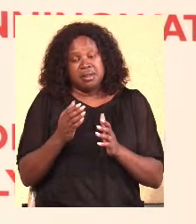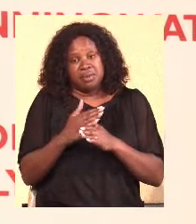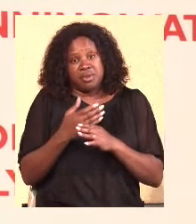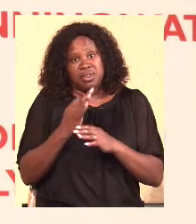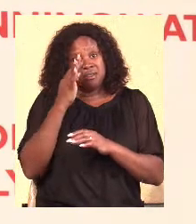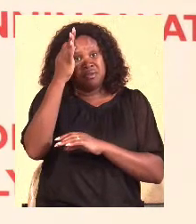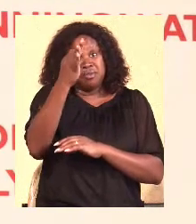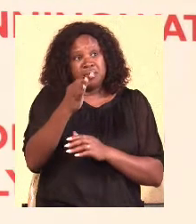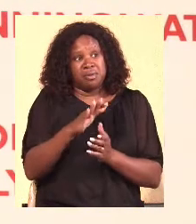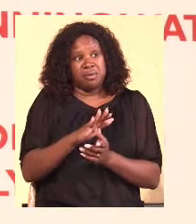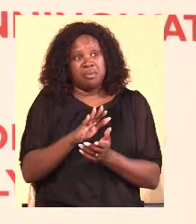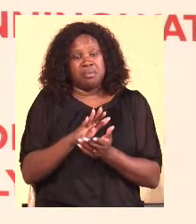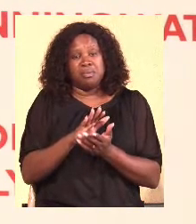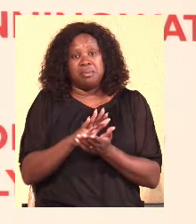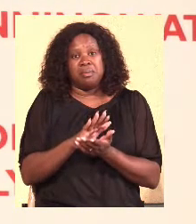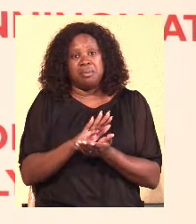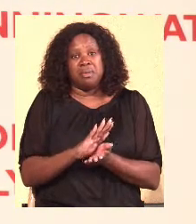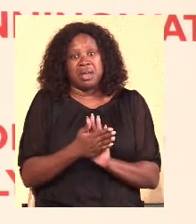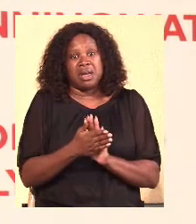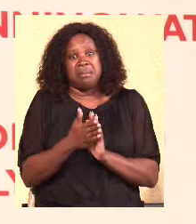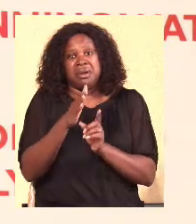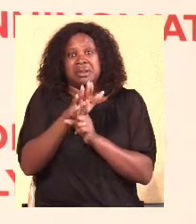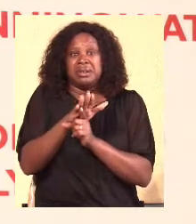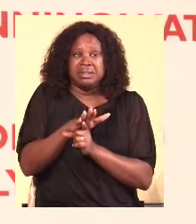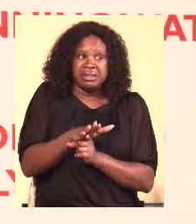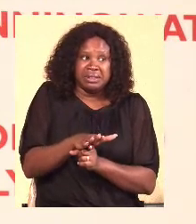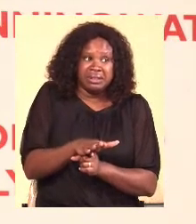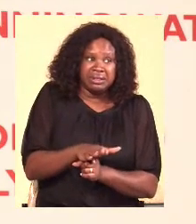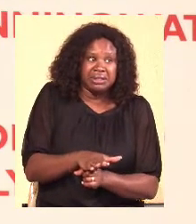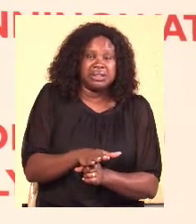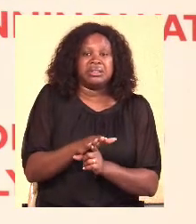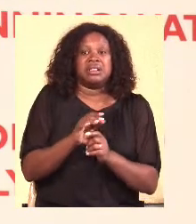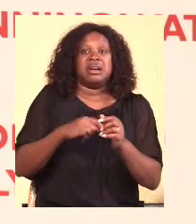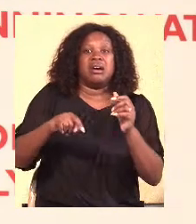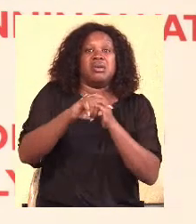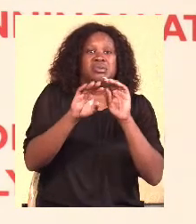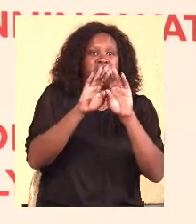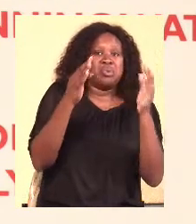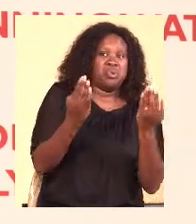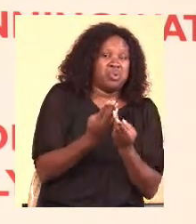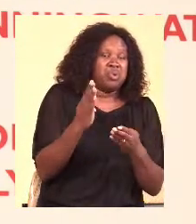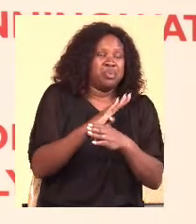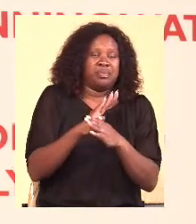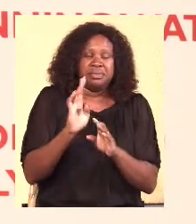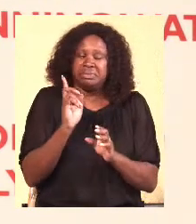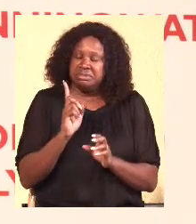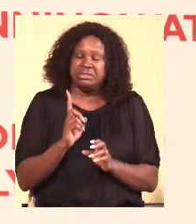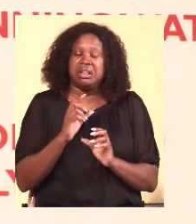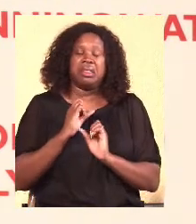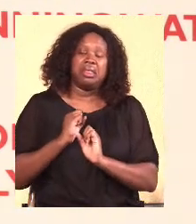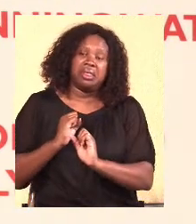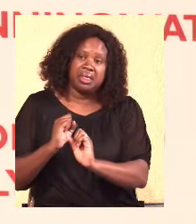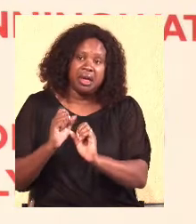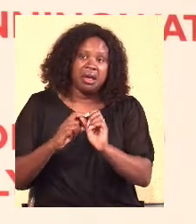become digitally enslaved by corporate or outside world corporates in the industry of